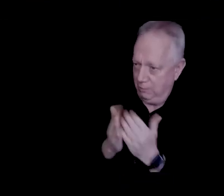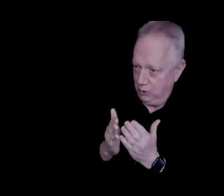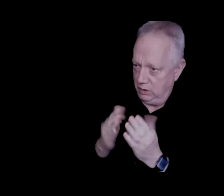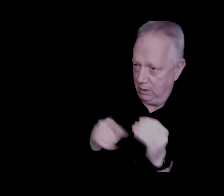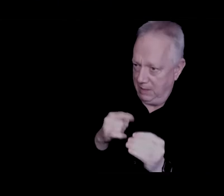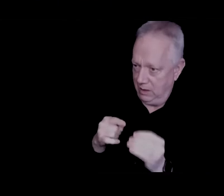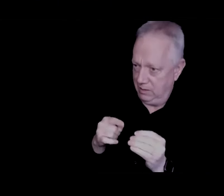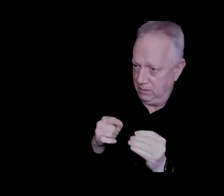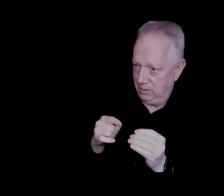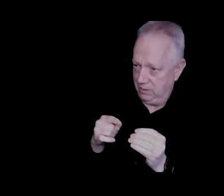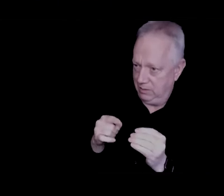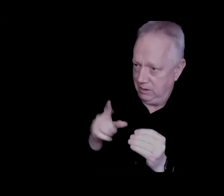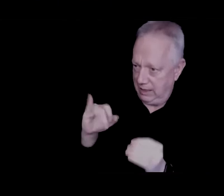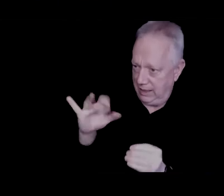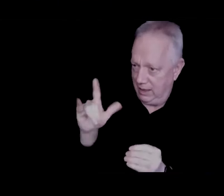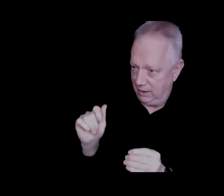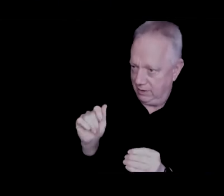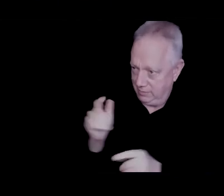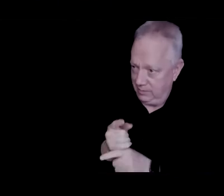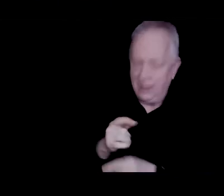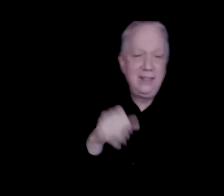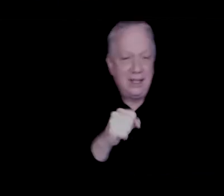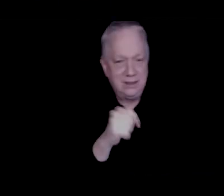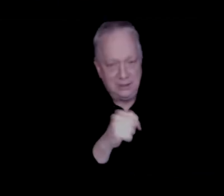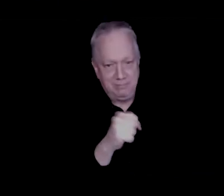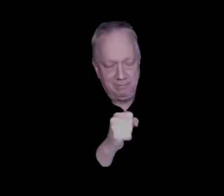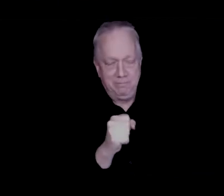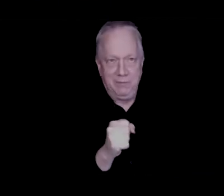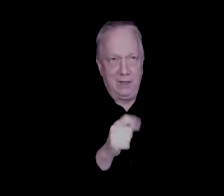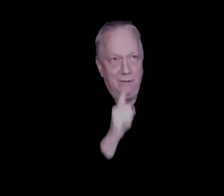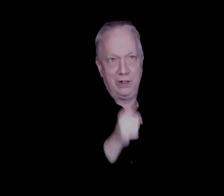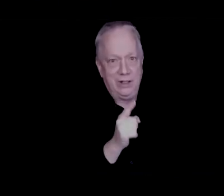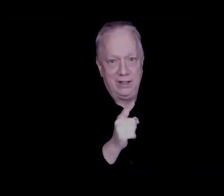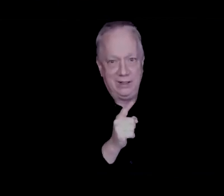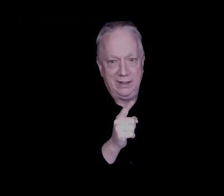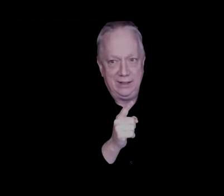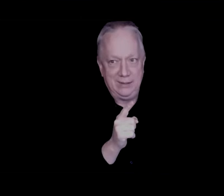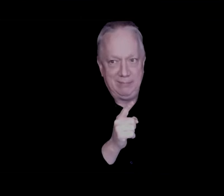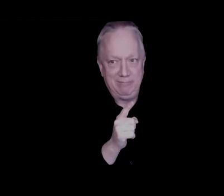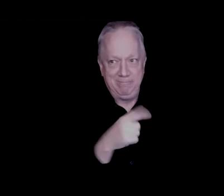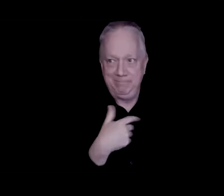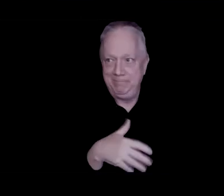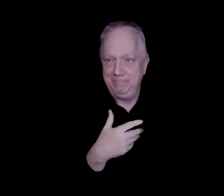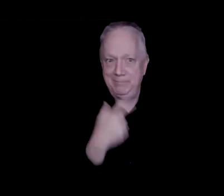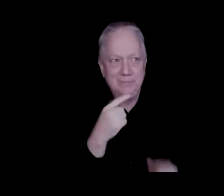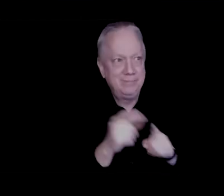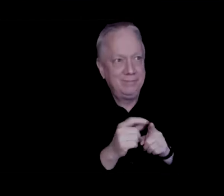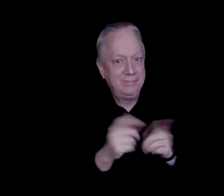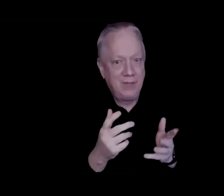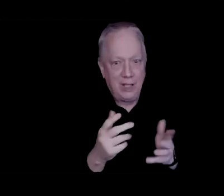about Leila. Yeah, it's very